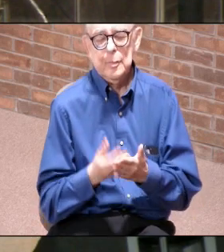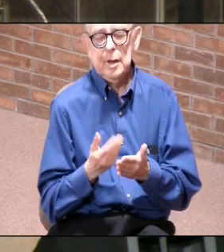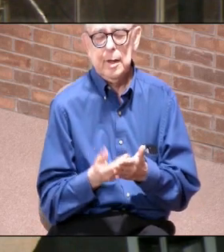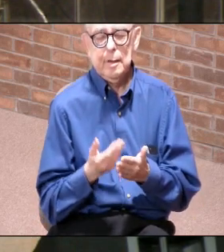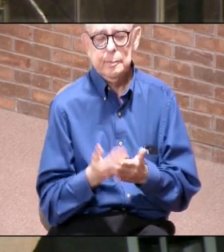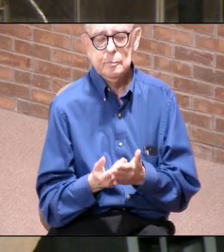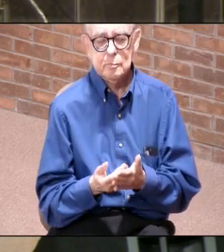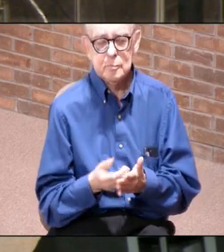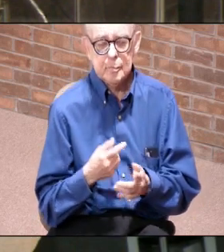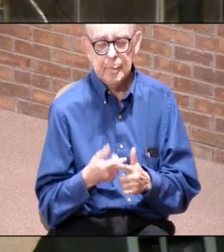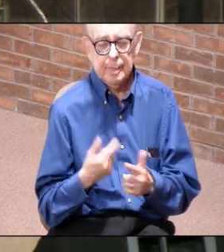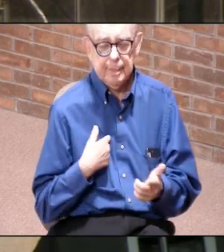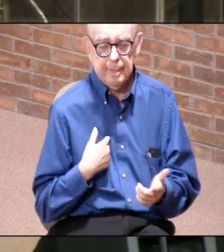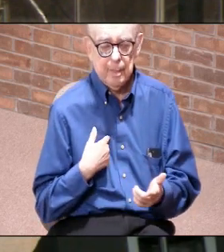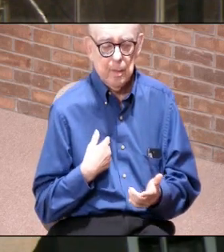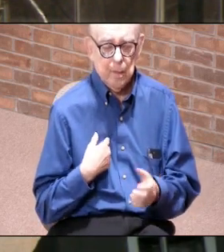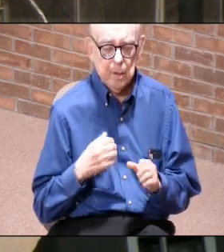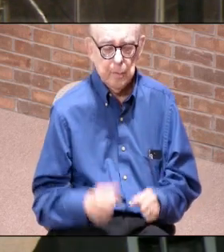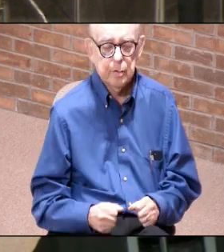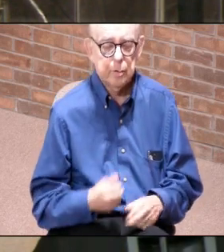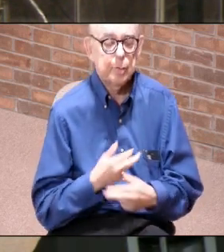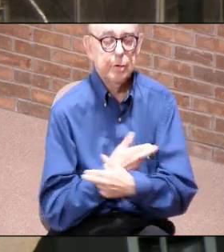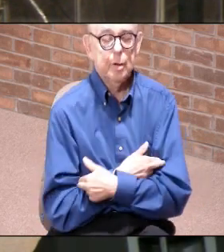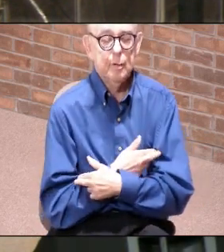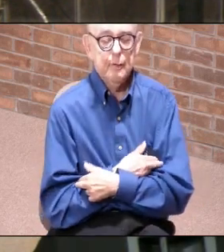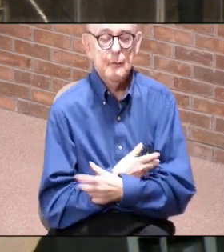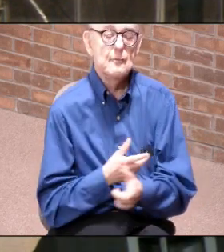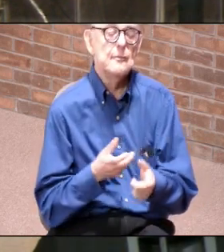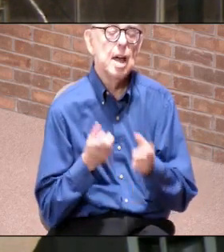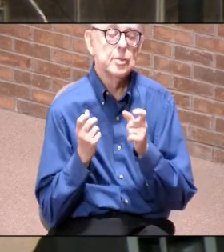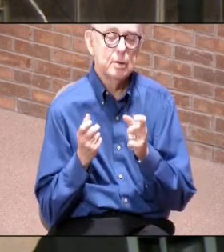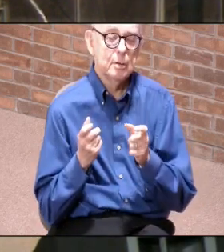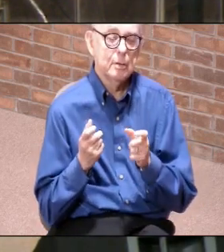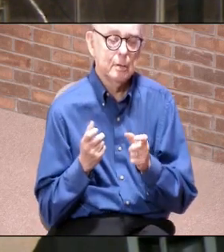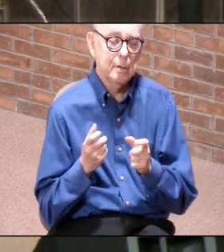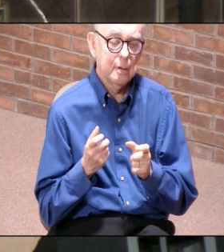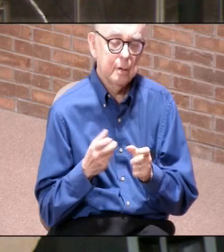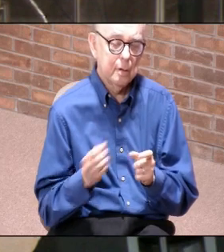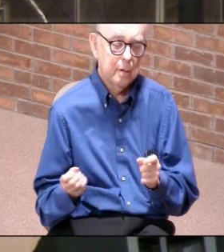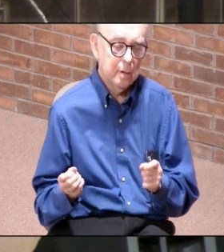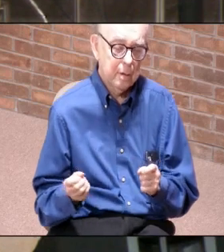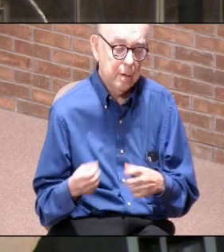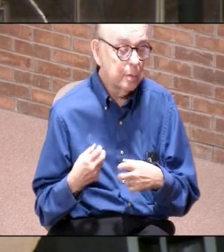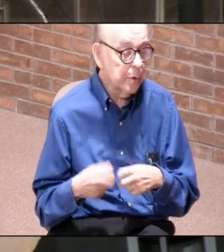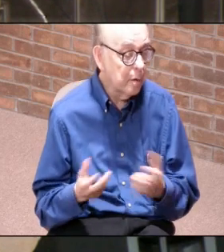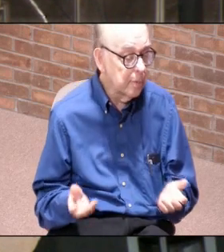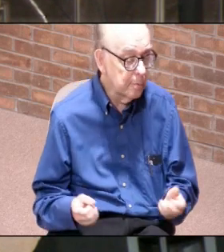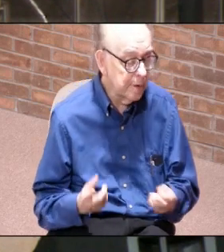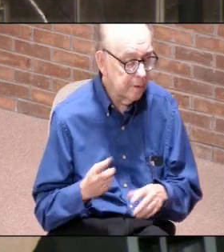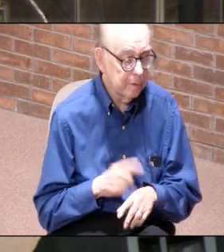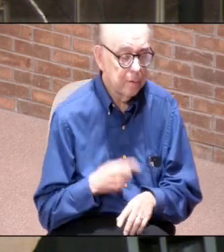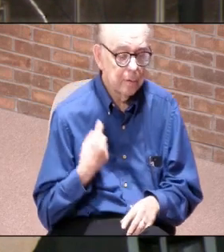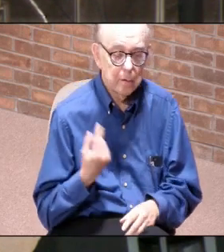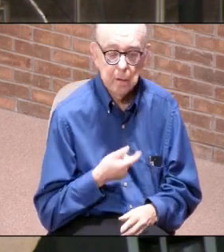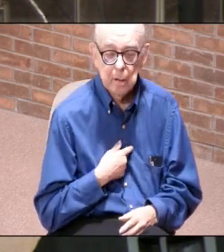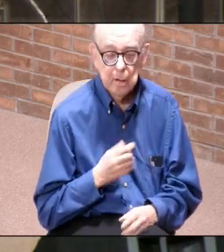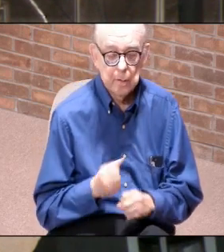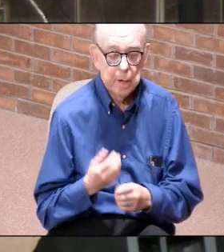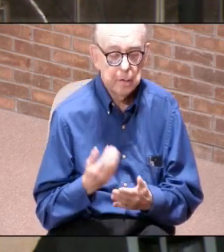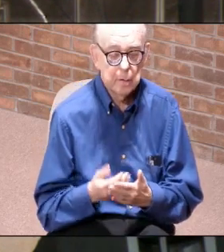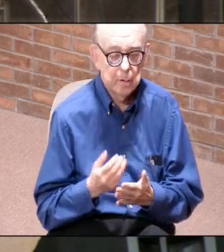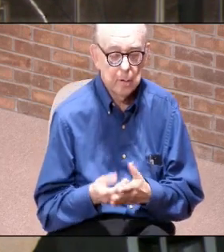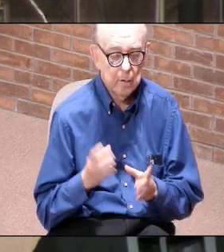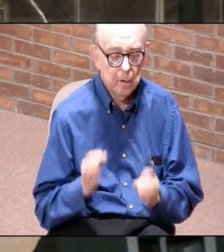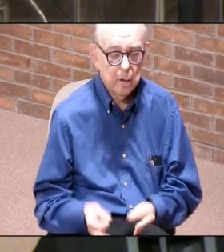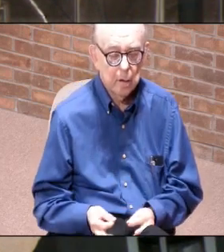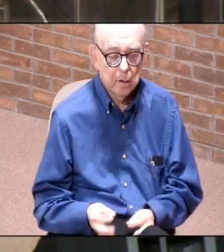money, then I'll be able to retire quicker. And the problem is that a lot of times when we make more money and we